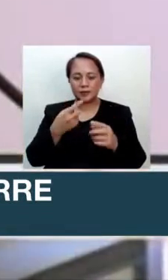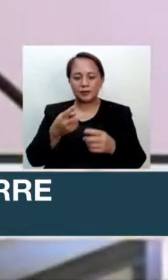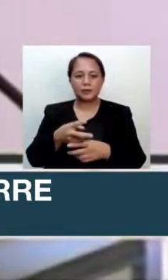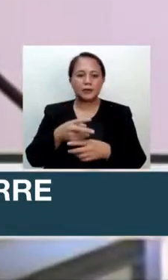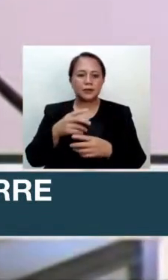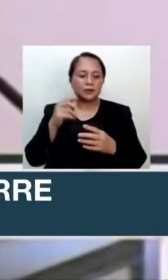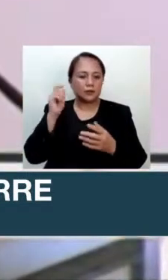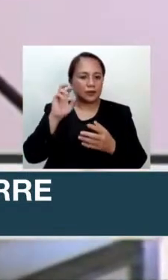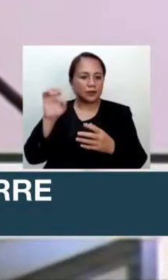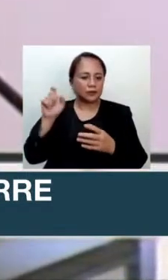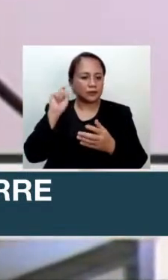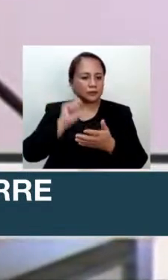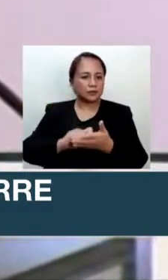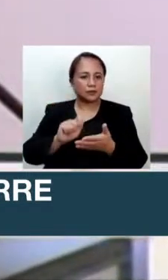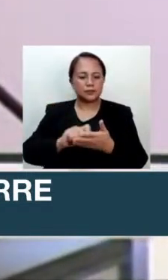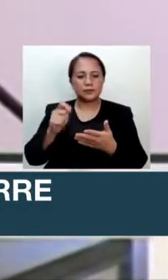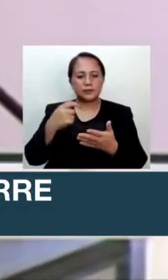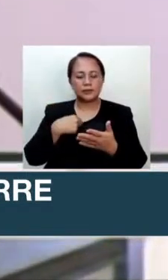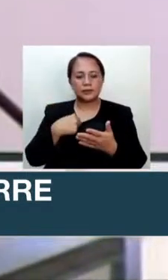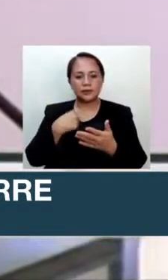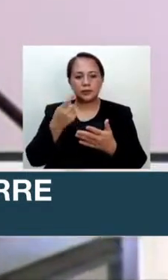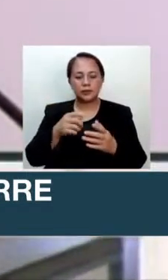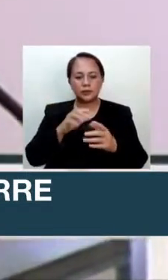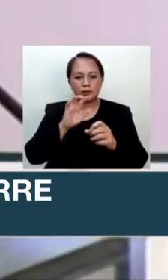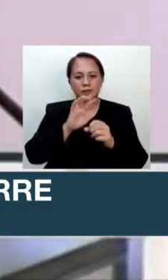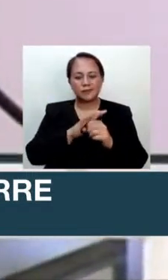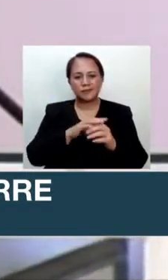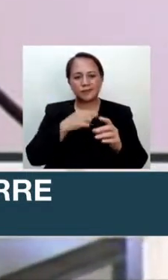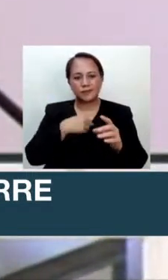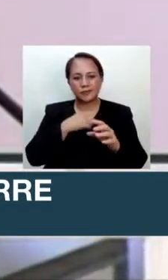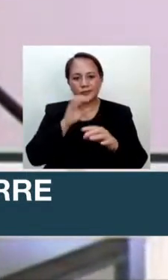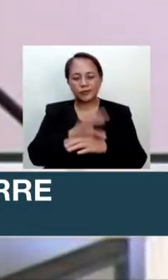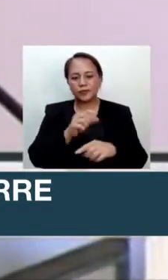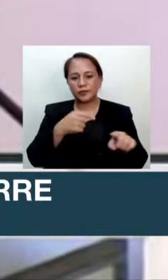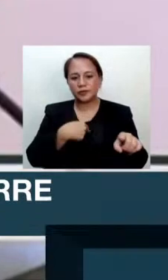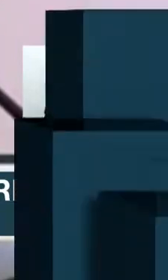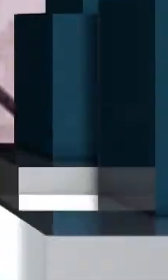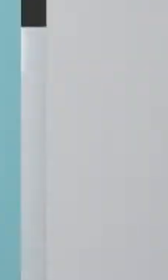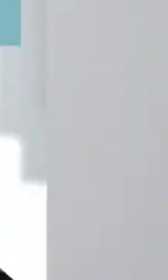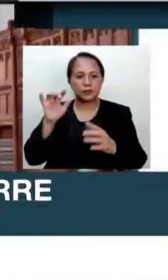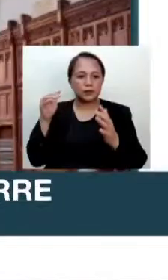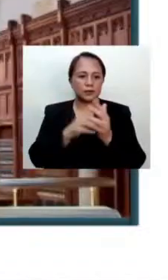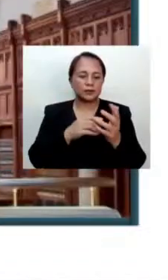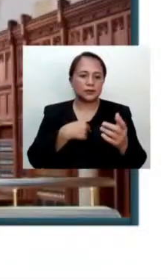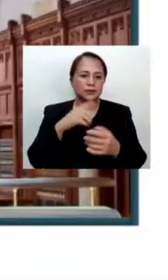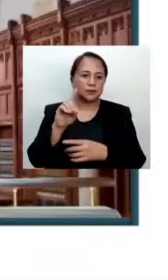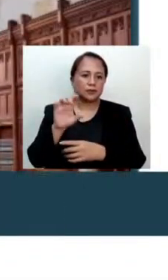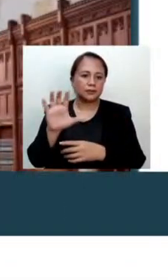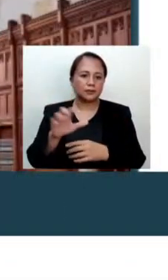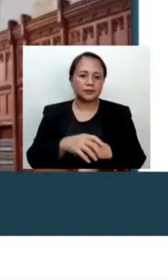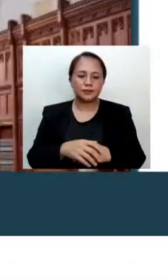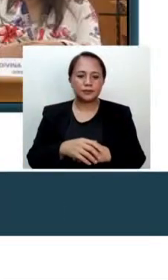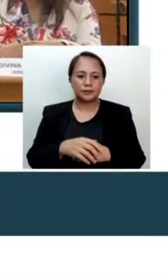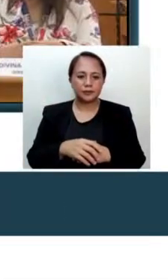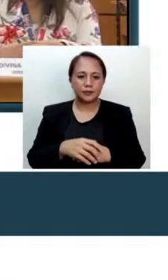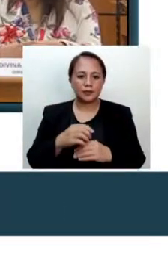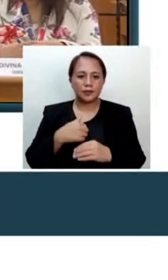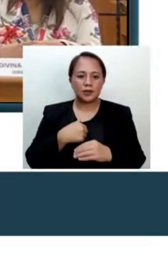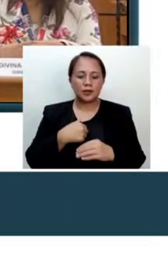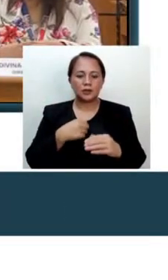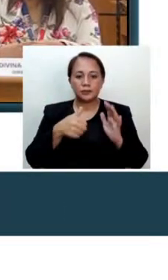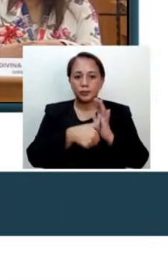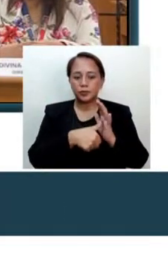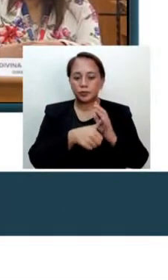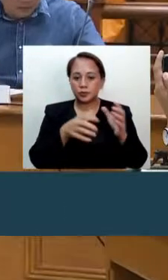of pressuring him into testifying against the senator. The Philippine poll body asserts